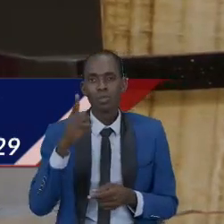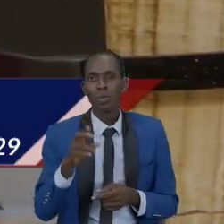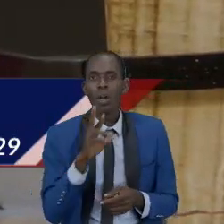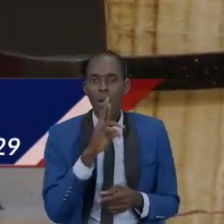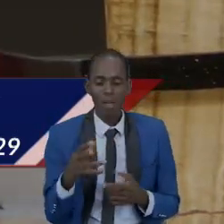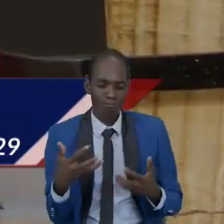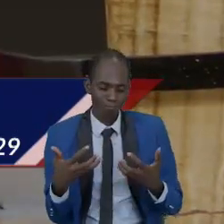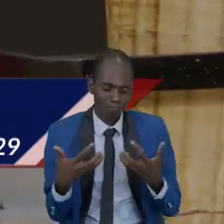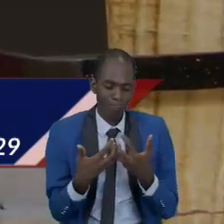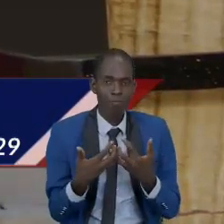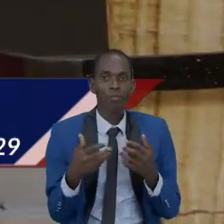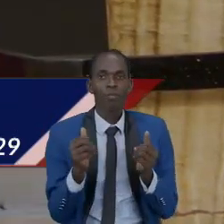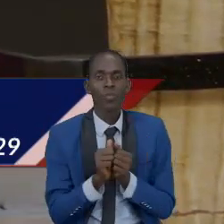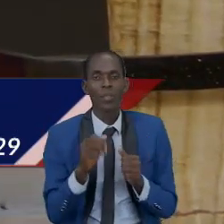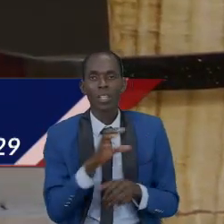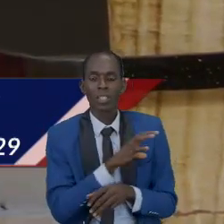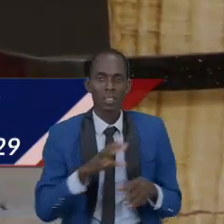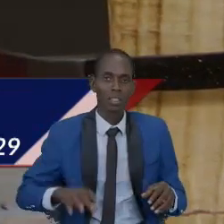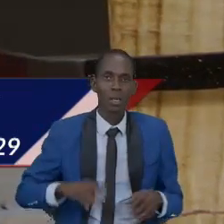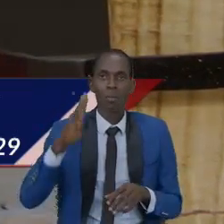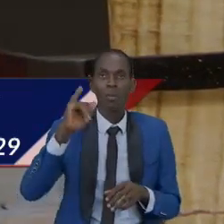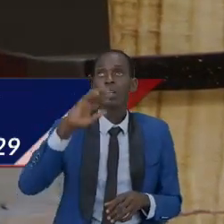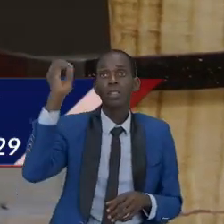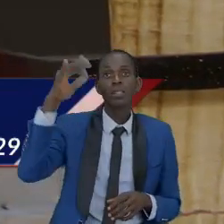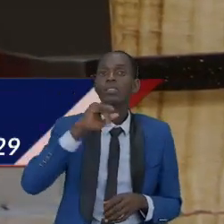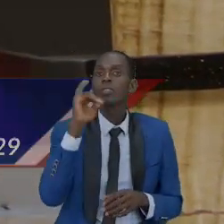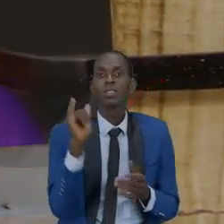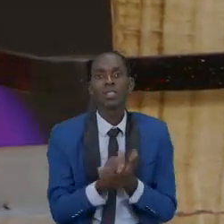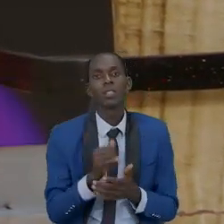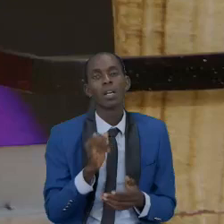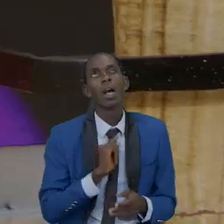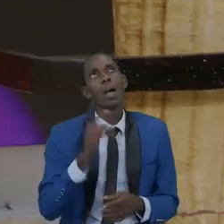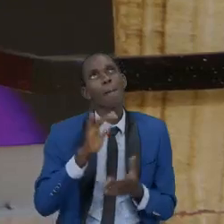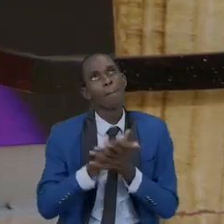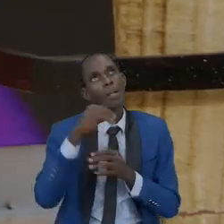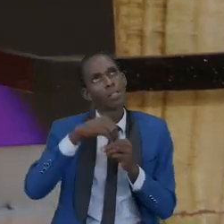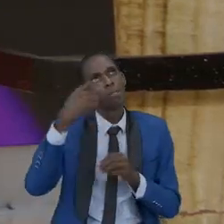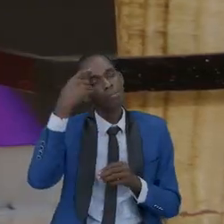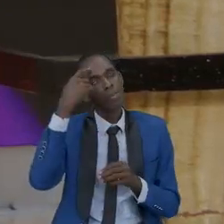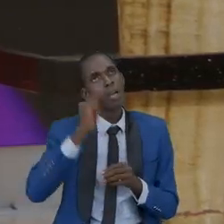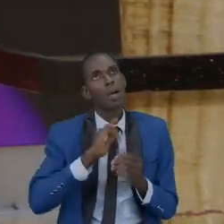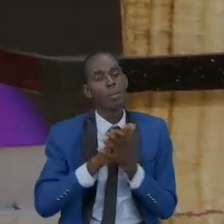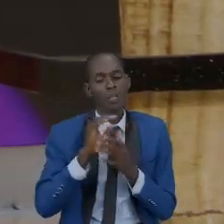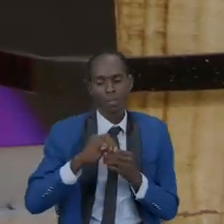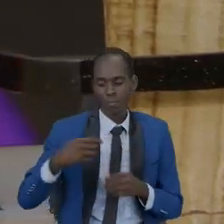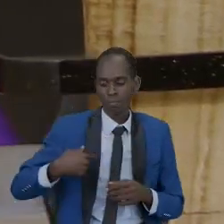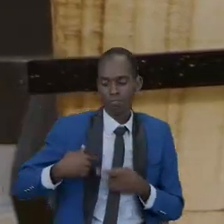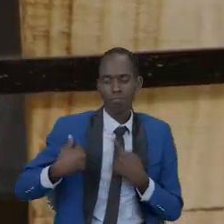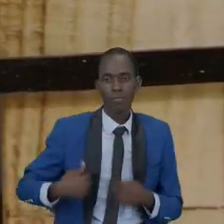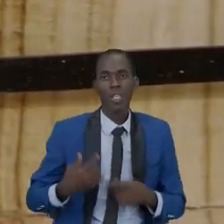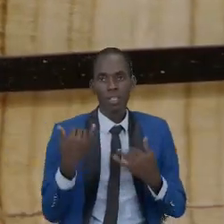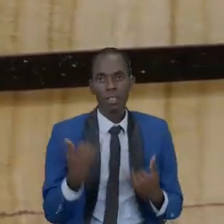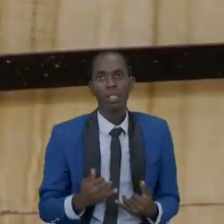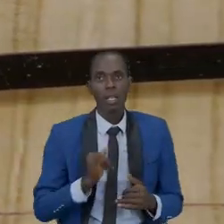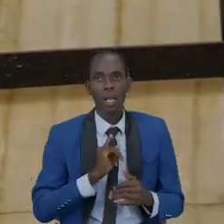with Christ by grace. Now, it's not just that I believe in the head, I believe in the heart, and now I have